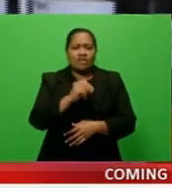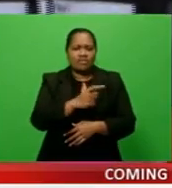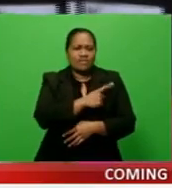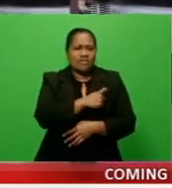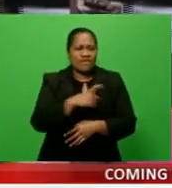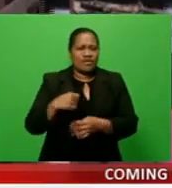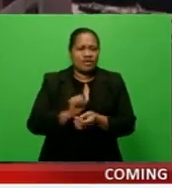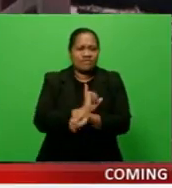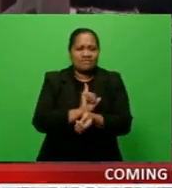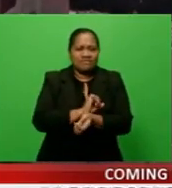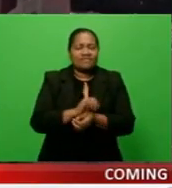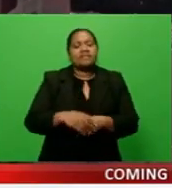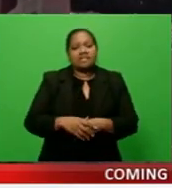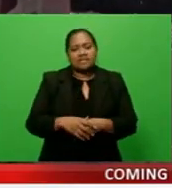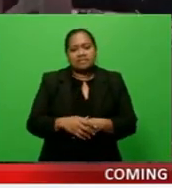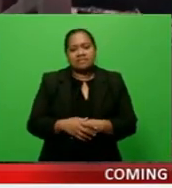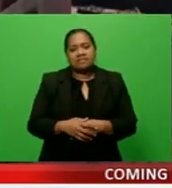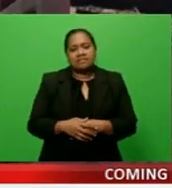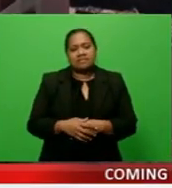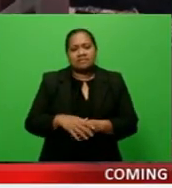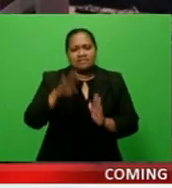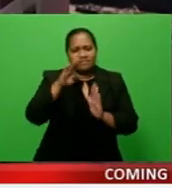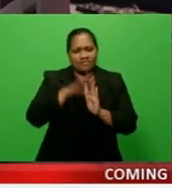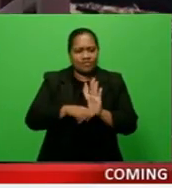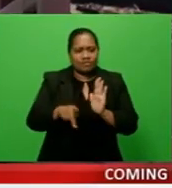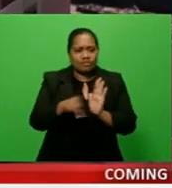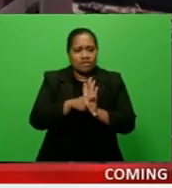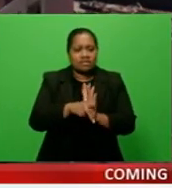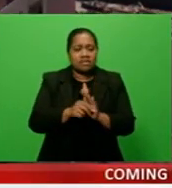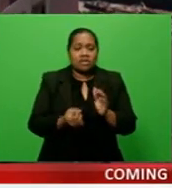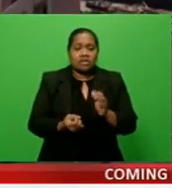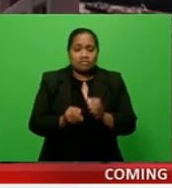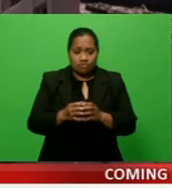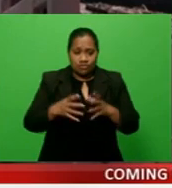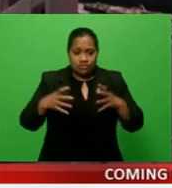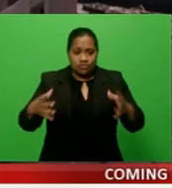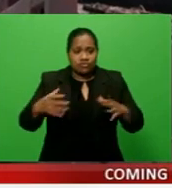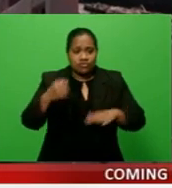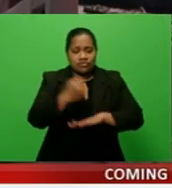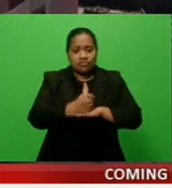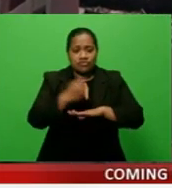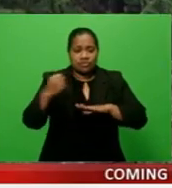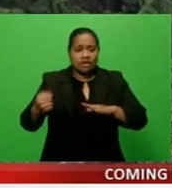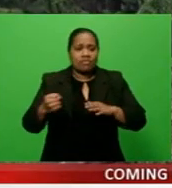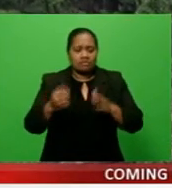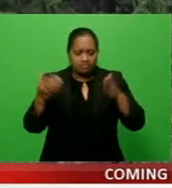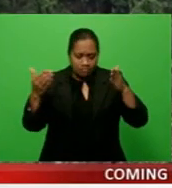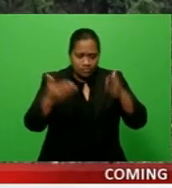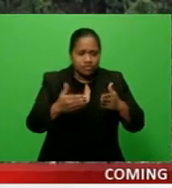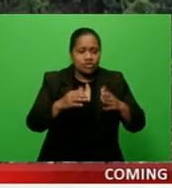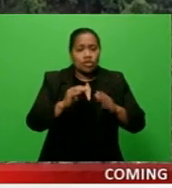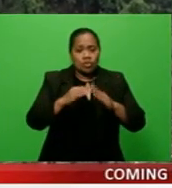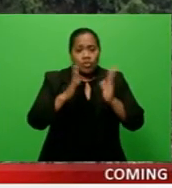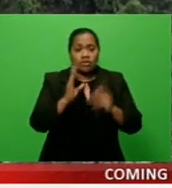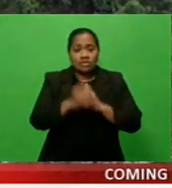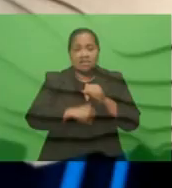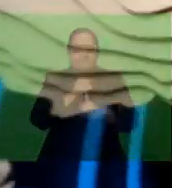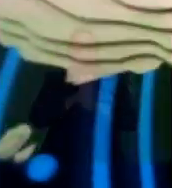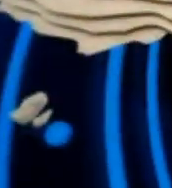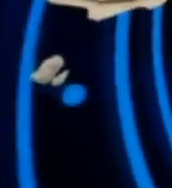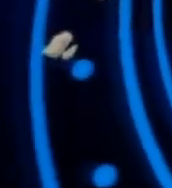reduction. And in growing Fiji, government committed to housing rehabilitation. Stay with us.